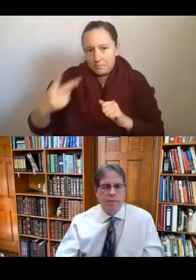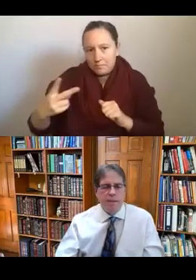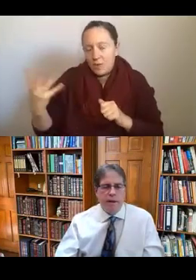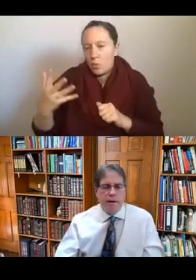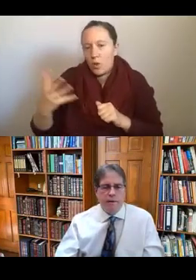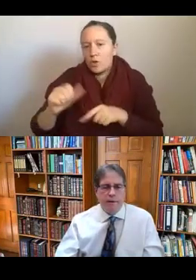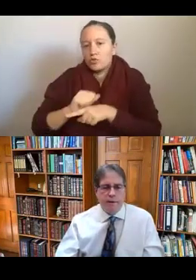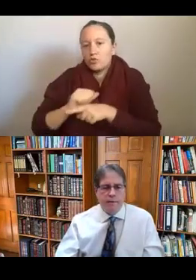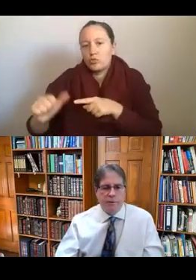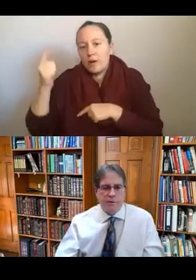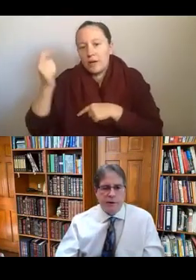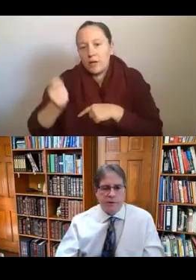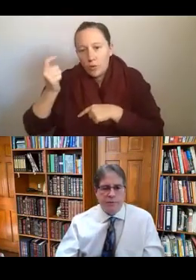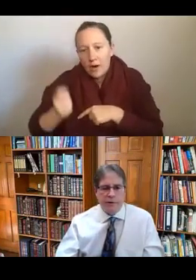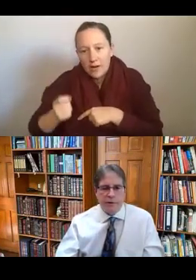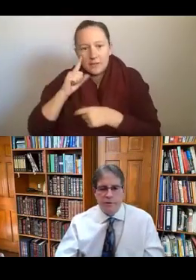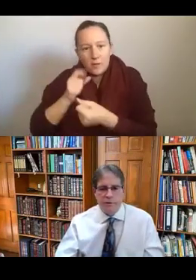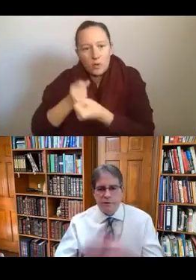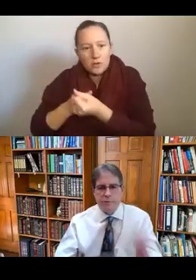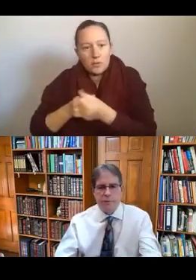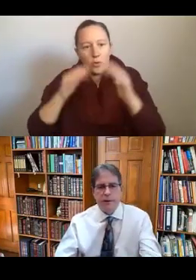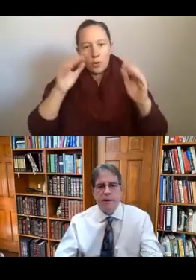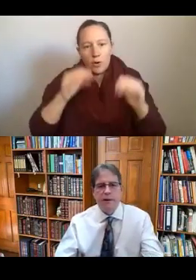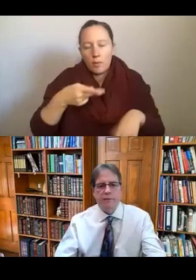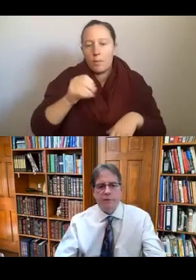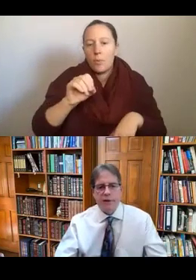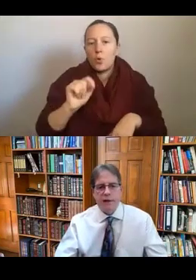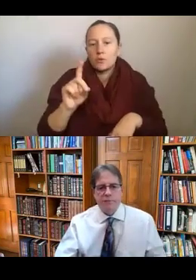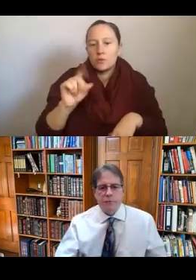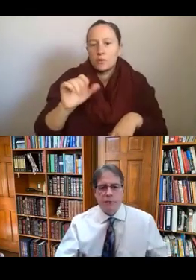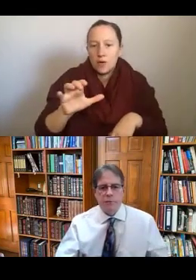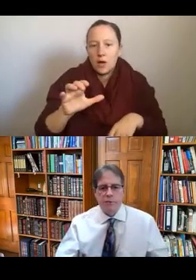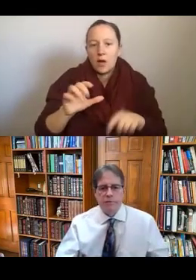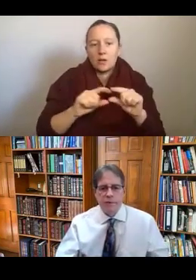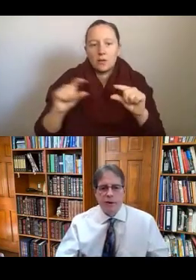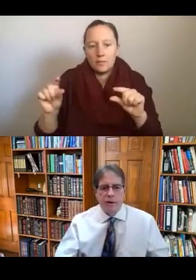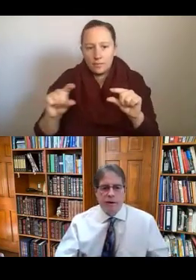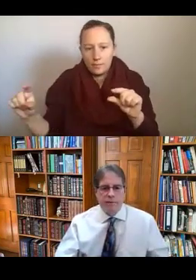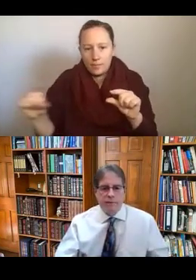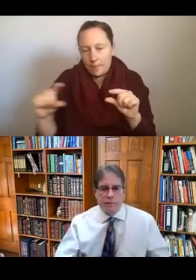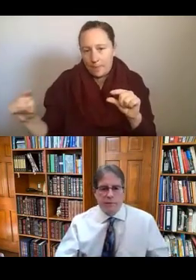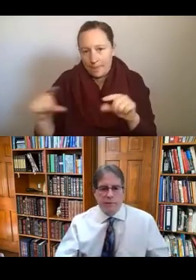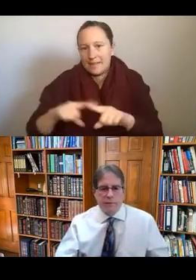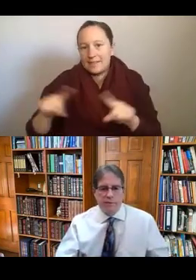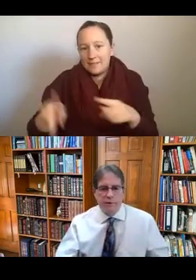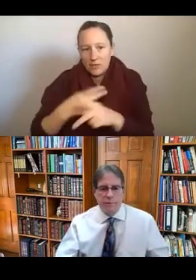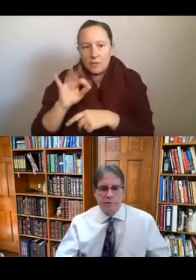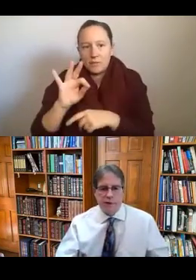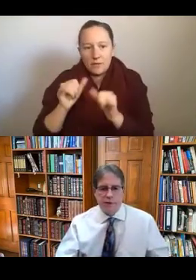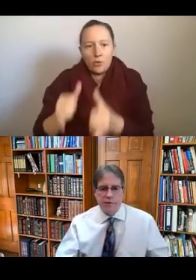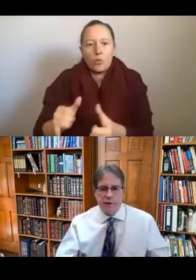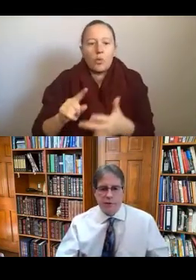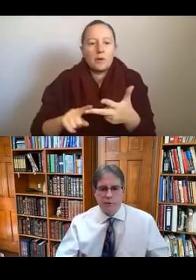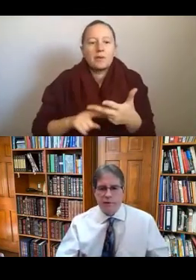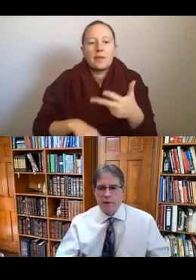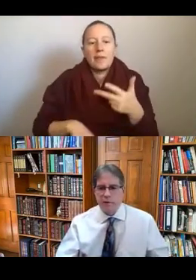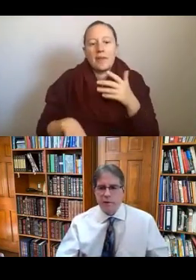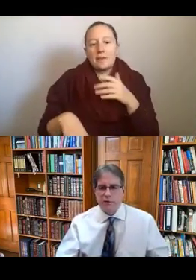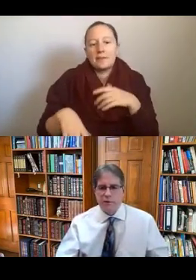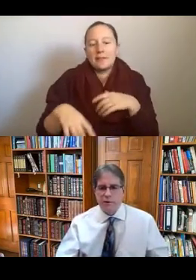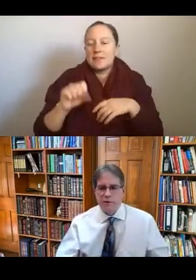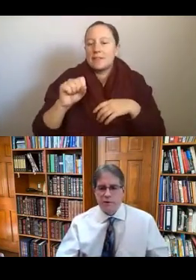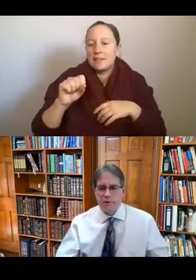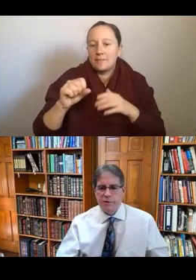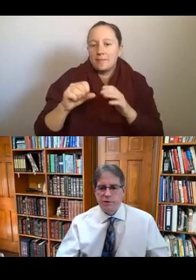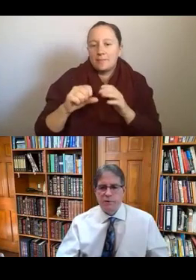them. And then postdoctoral fellows, we start bringing in different types of awards. And for senior postdocs and early faculty,